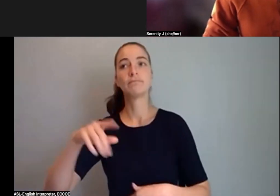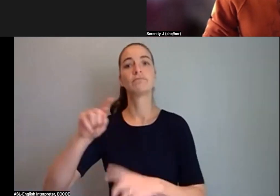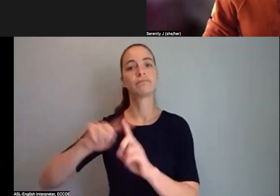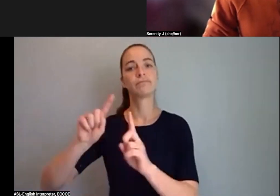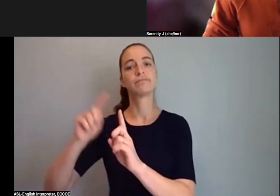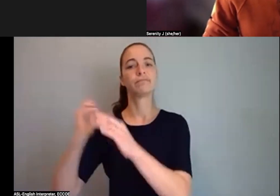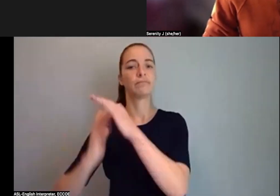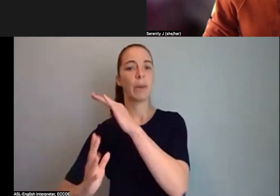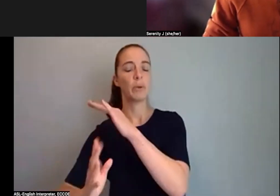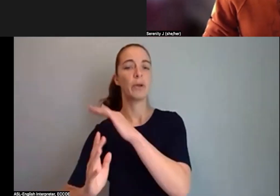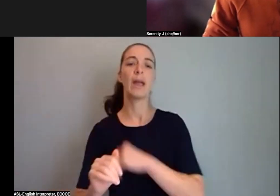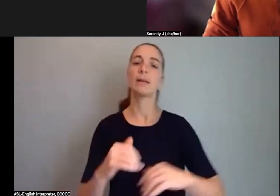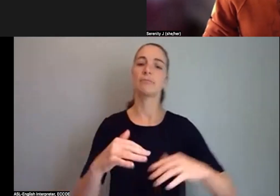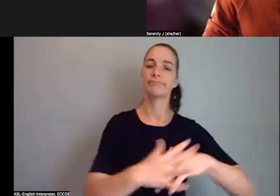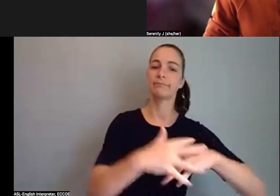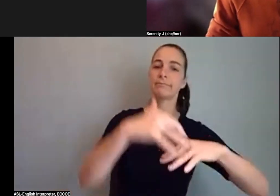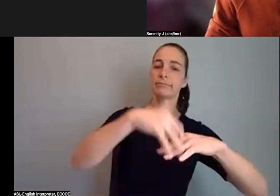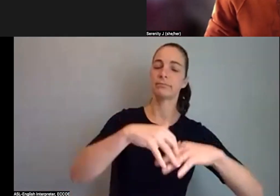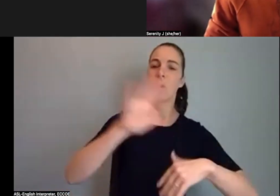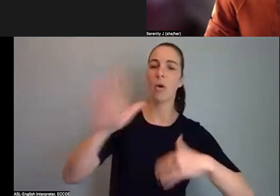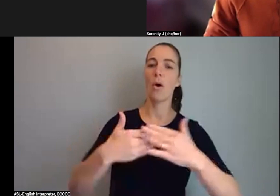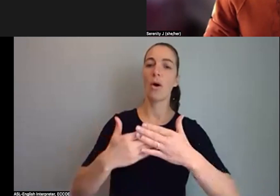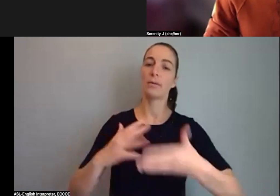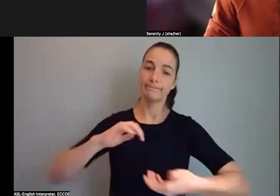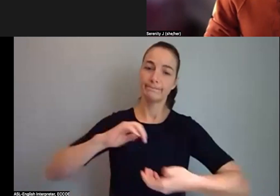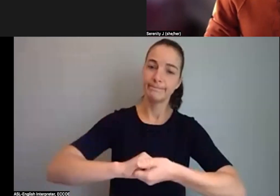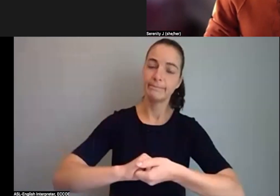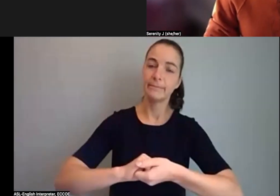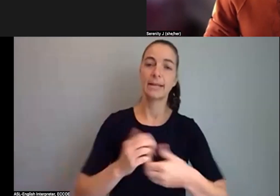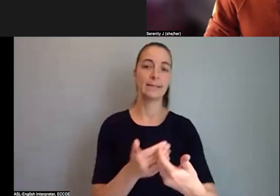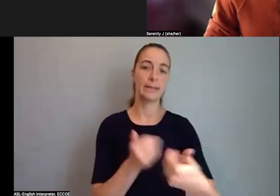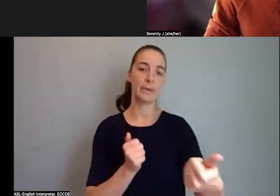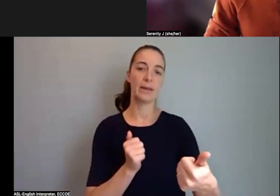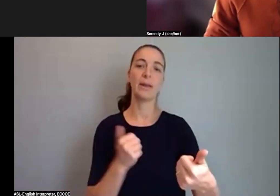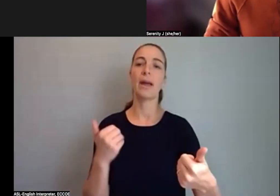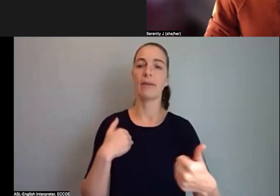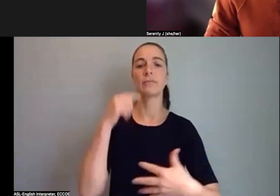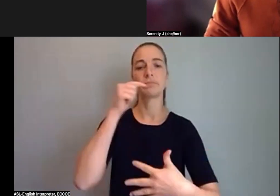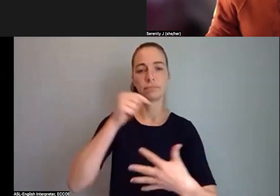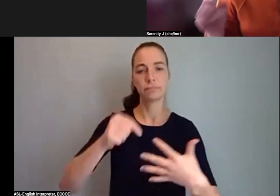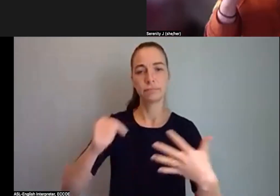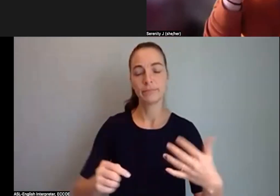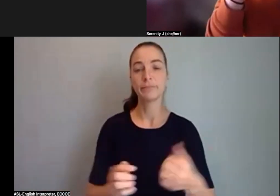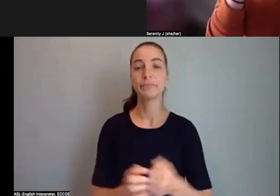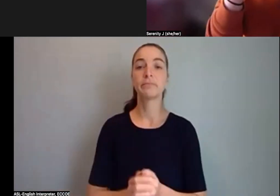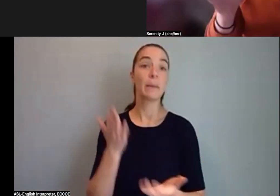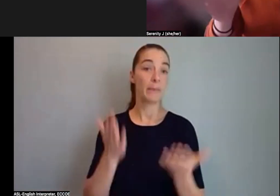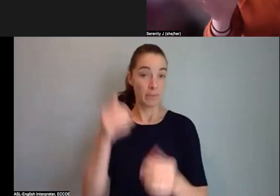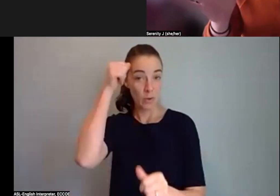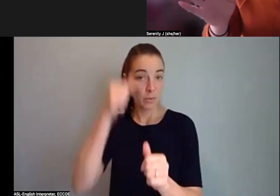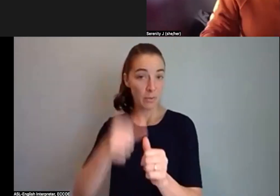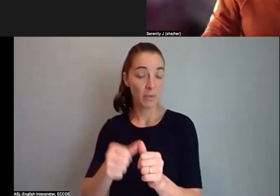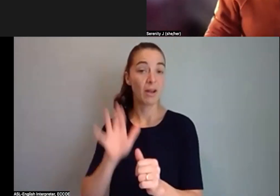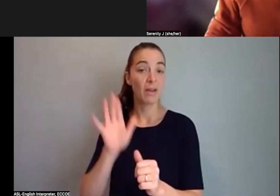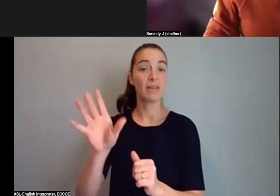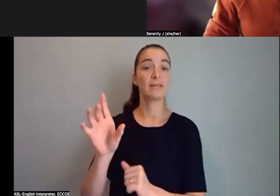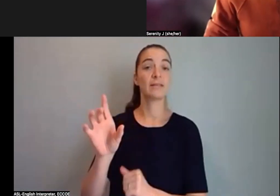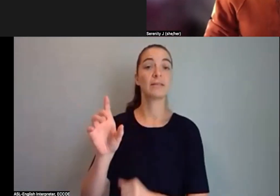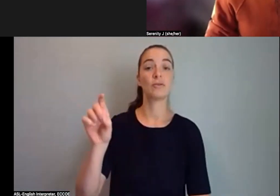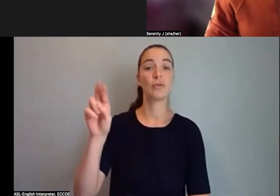Many of you may remember that Dr. C's talk was originally scheduled for last fall. There's a content warning here.